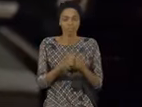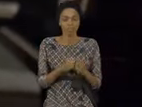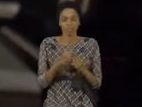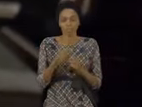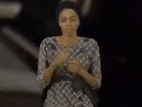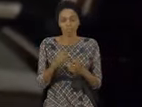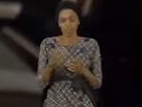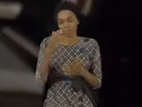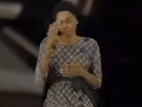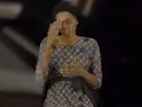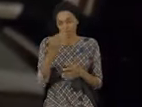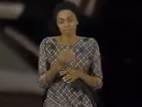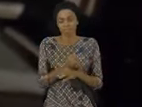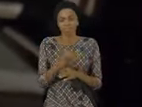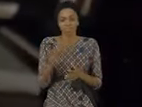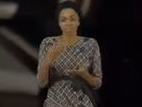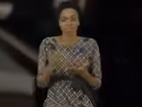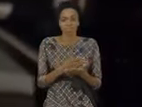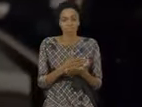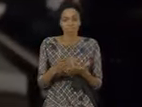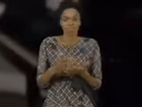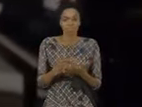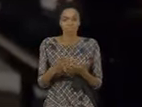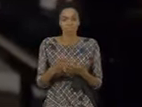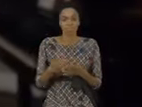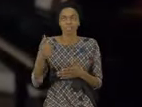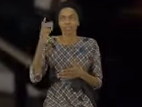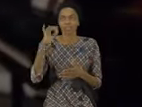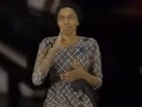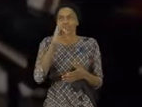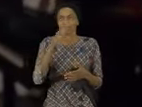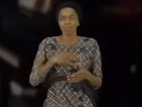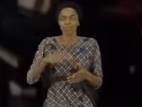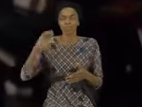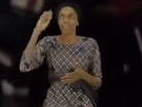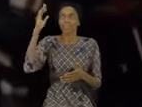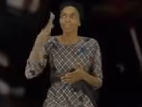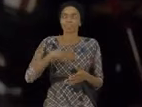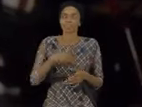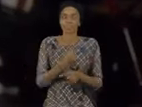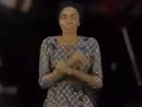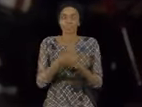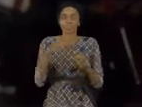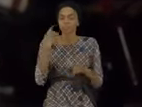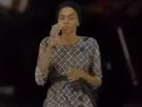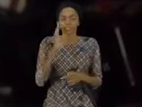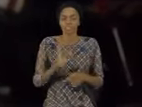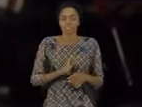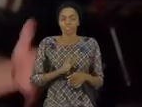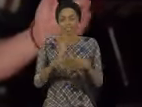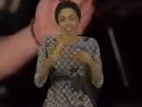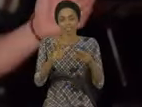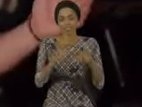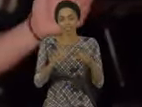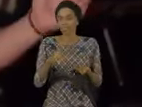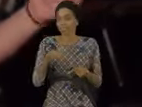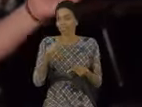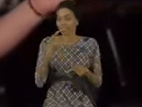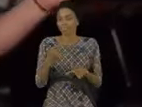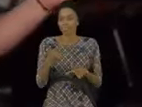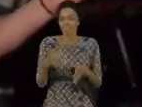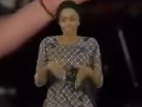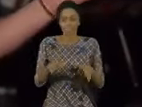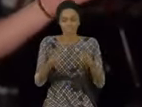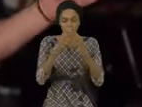psalms, the psalmist writes, "The Lord is my light and my salvation. Whom shall I fear?" And so as we join together in worship,